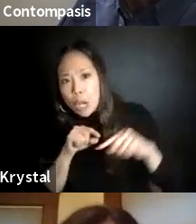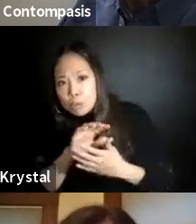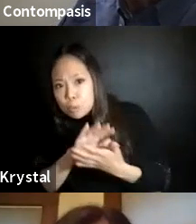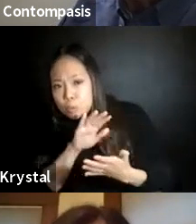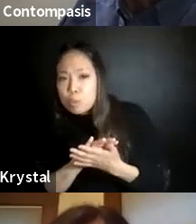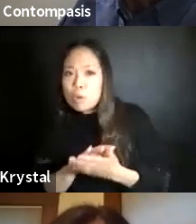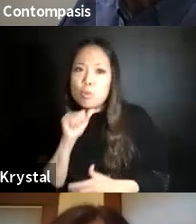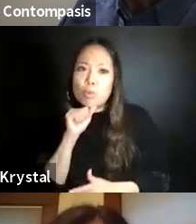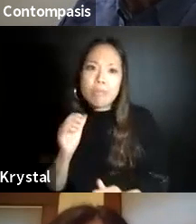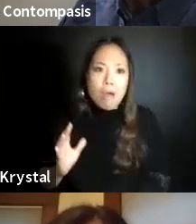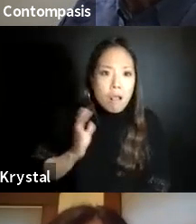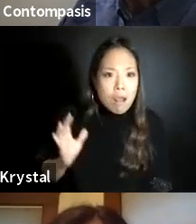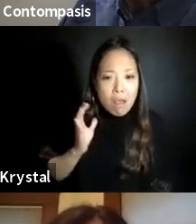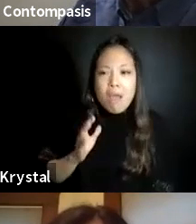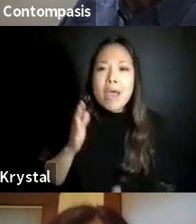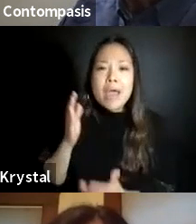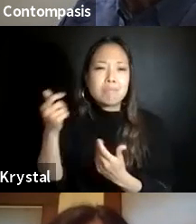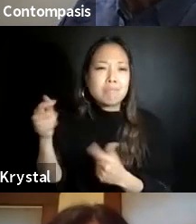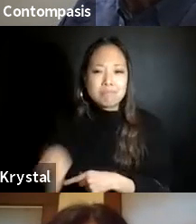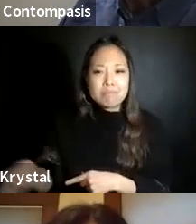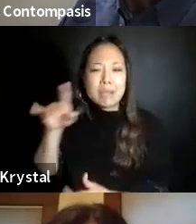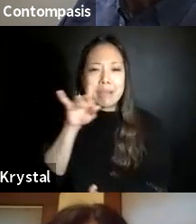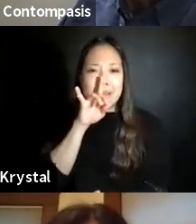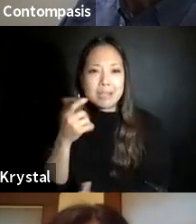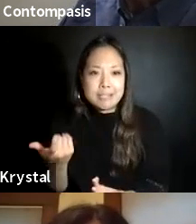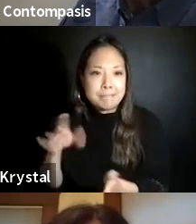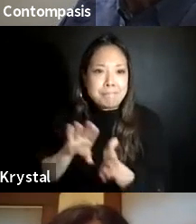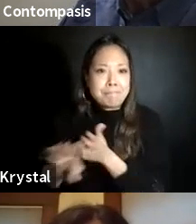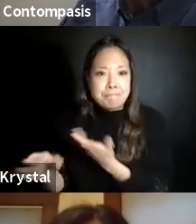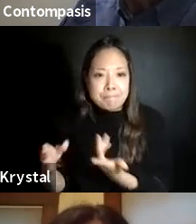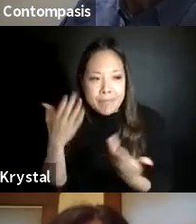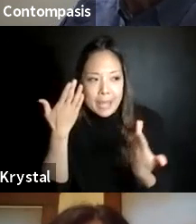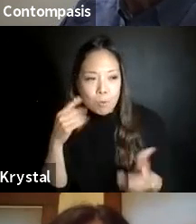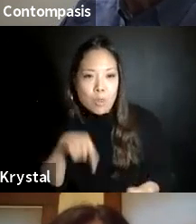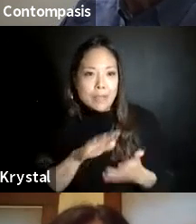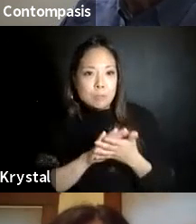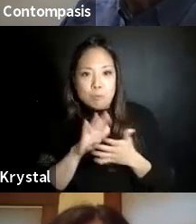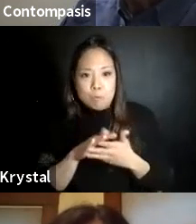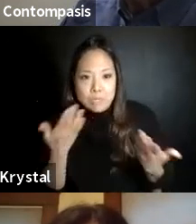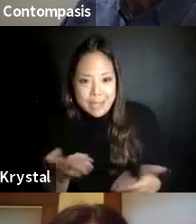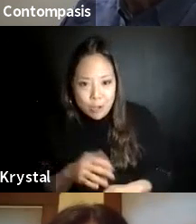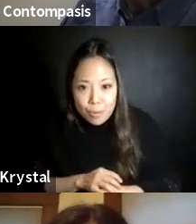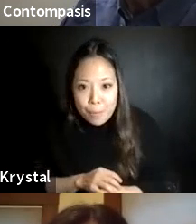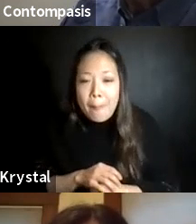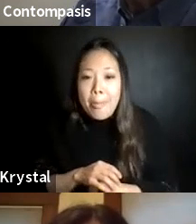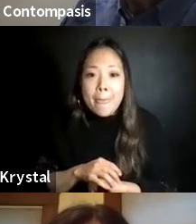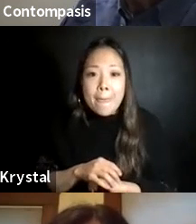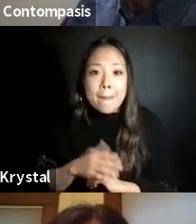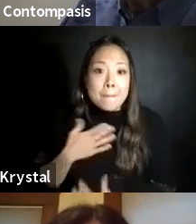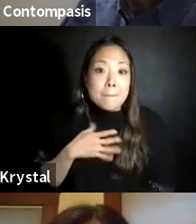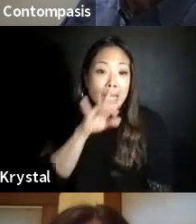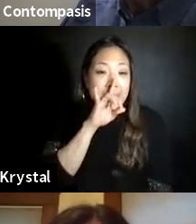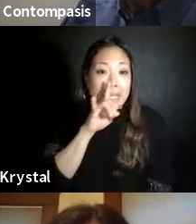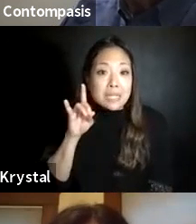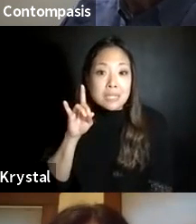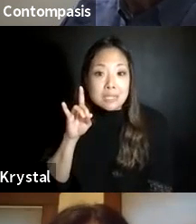exist. My sincere hope is that when they see the patterns, and they will, because all kids do, whether they verbalize it or not, we'll be able to tell